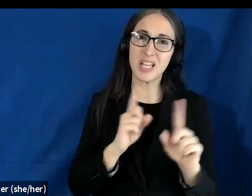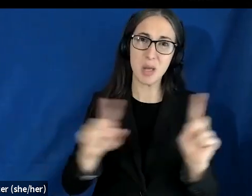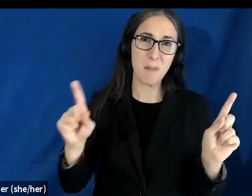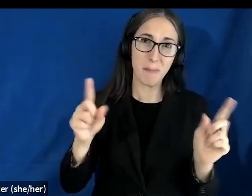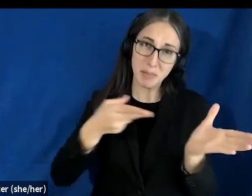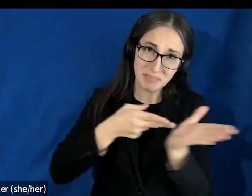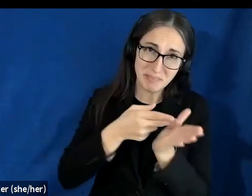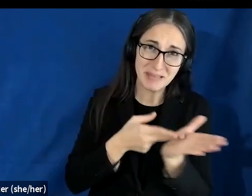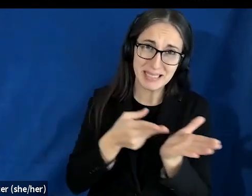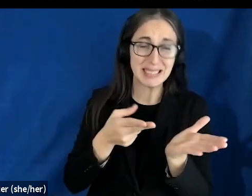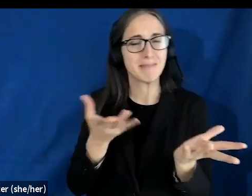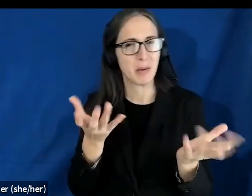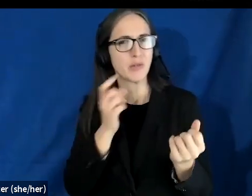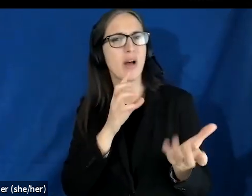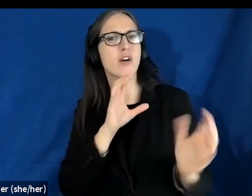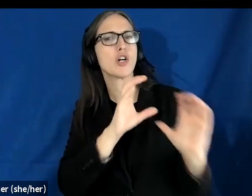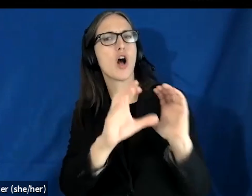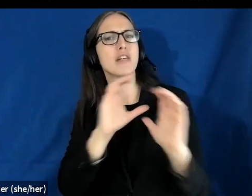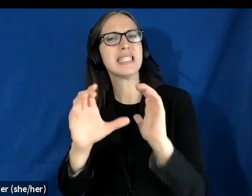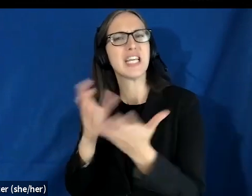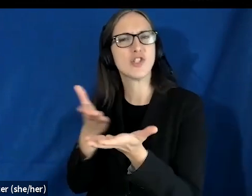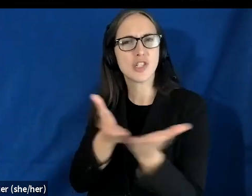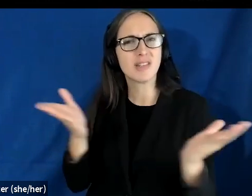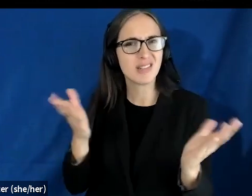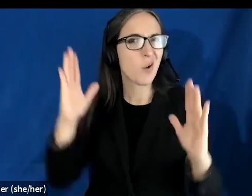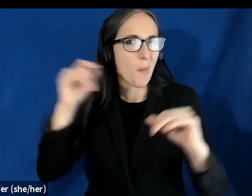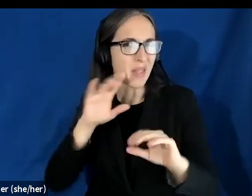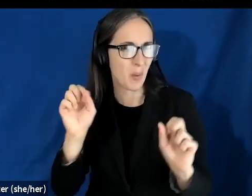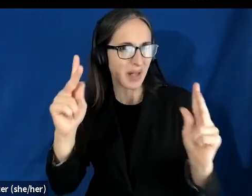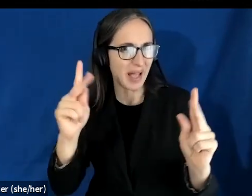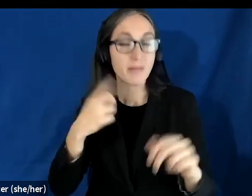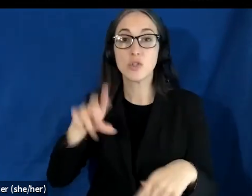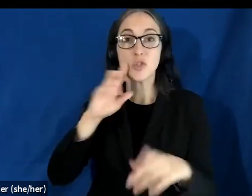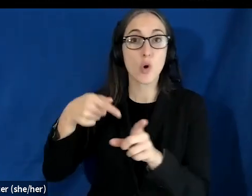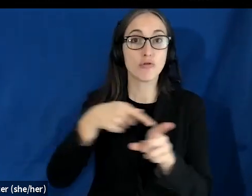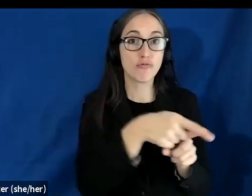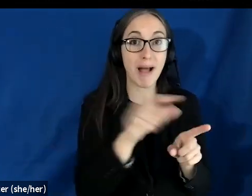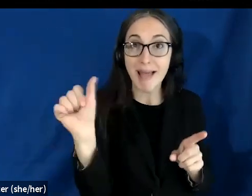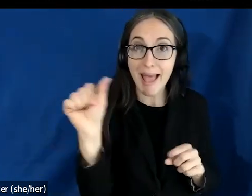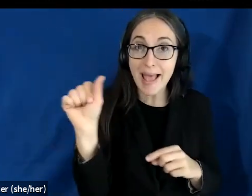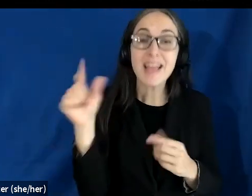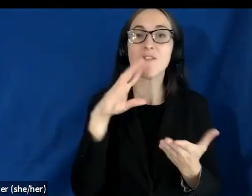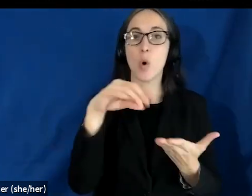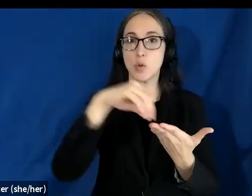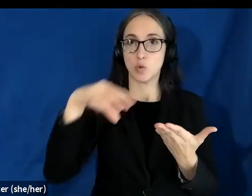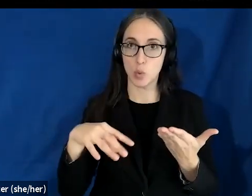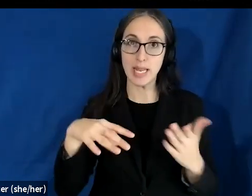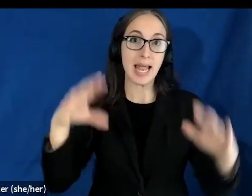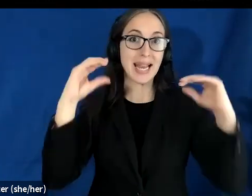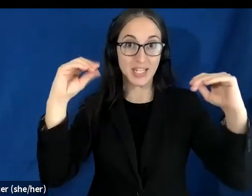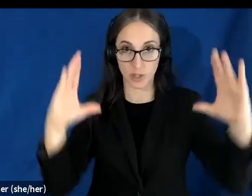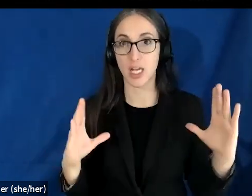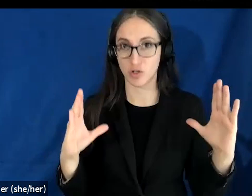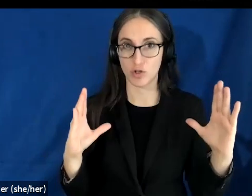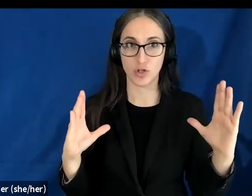one of you, and I hope that's okay. This is Strand A. So this is for the students. And this is for the educators. Well, I